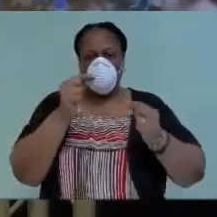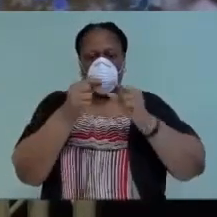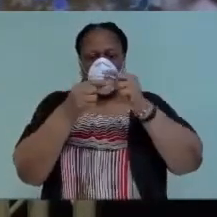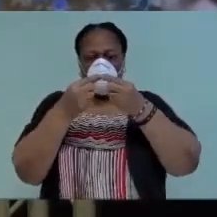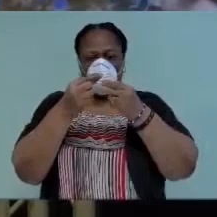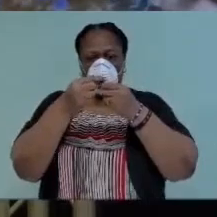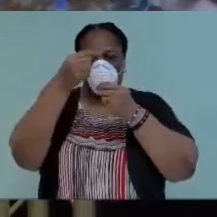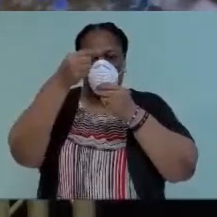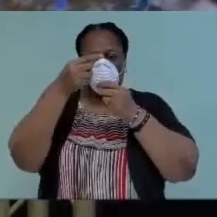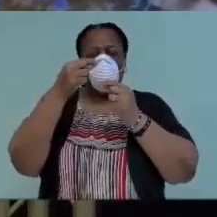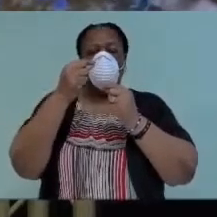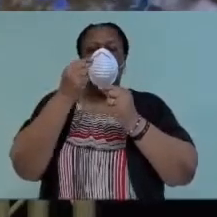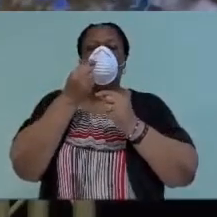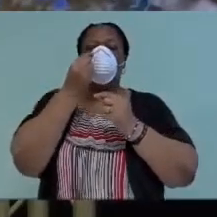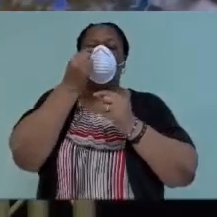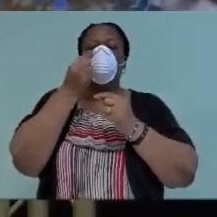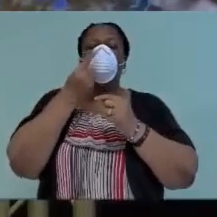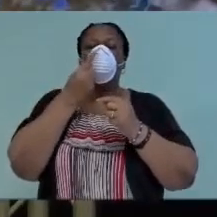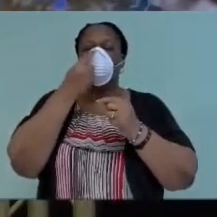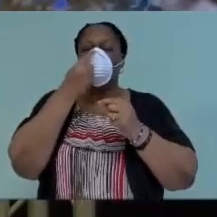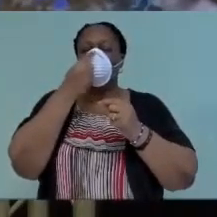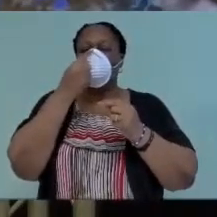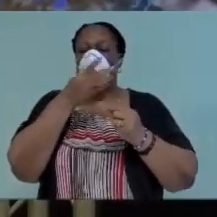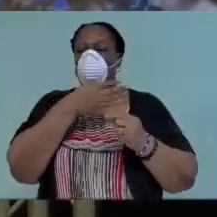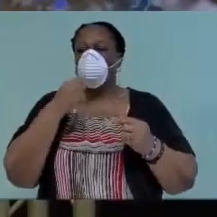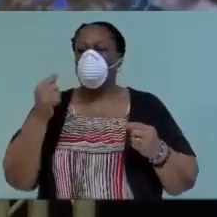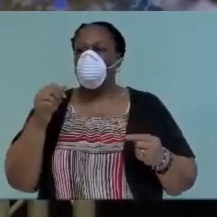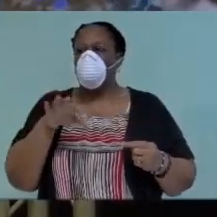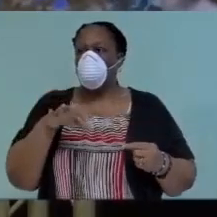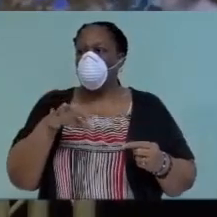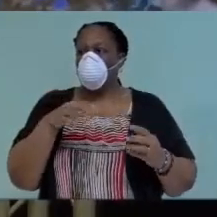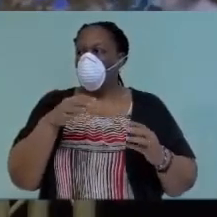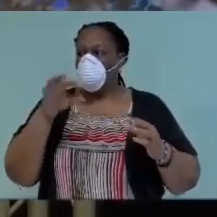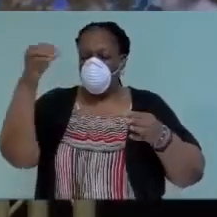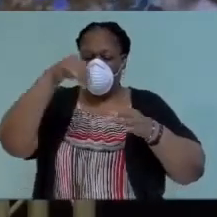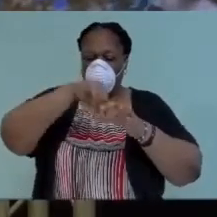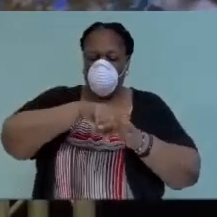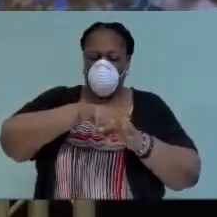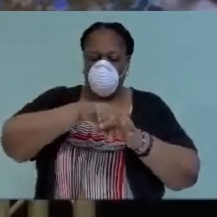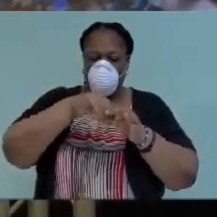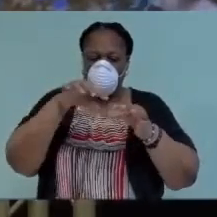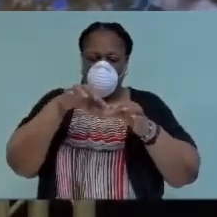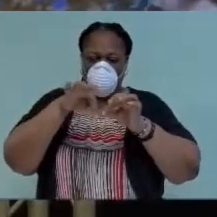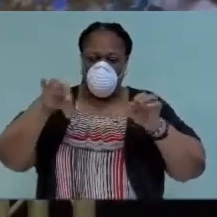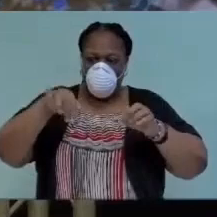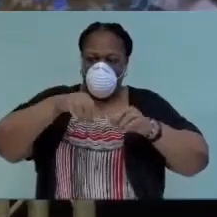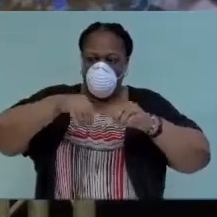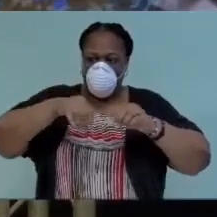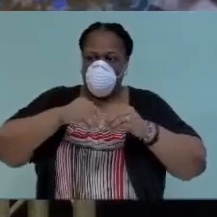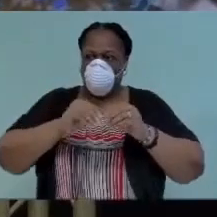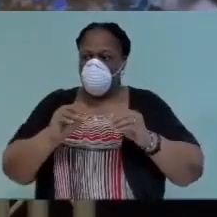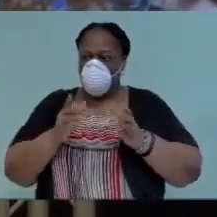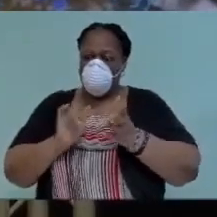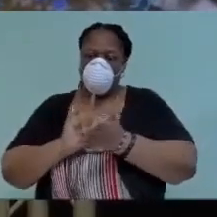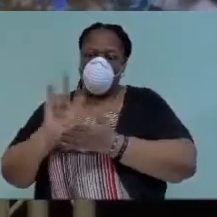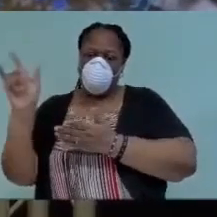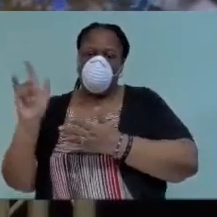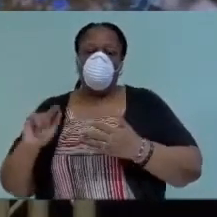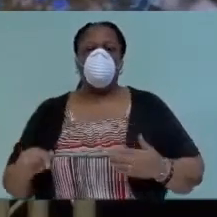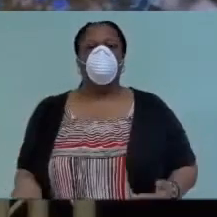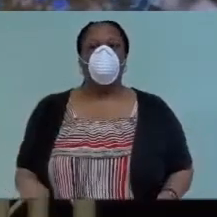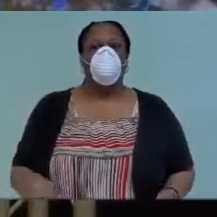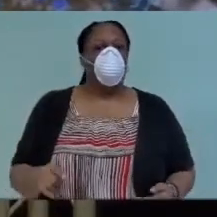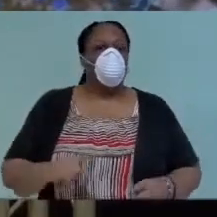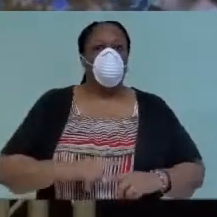entire population, identify those with the disease, and isolate them. This is, however, not realistic or